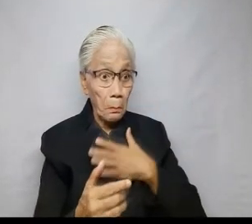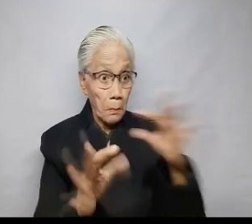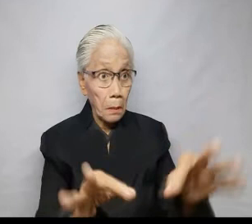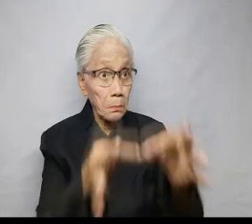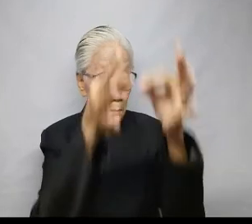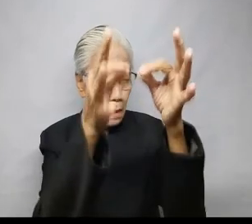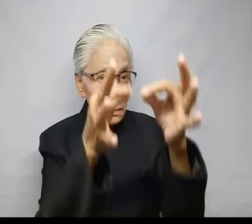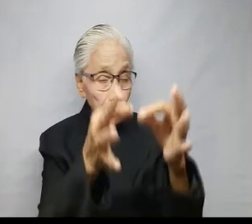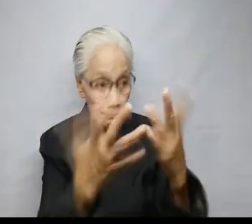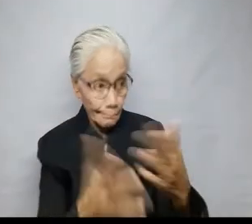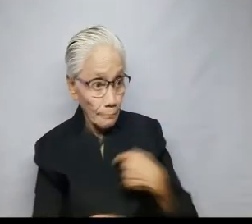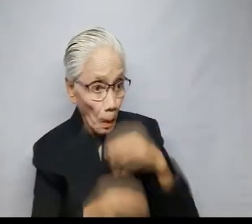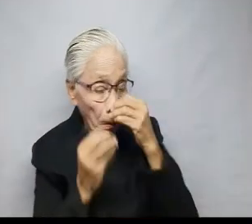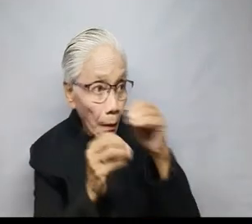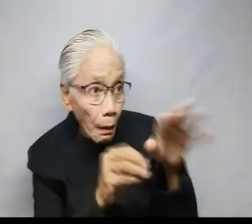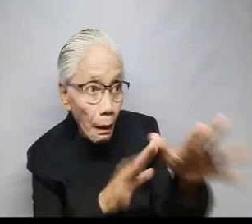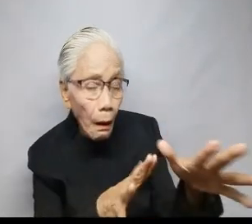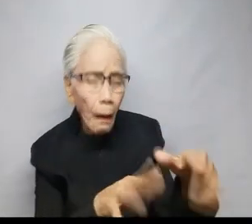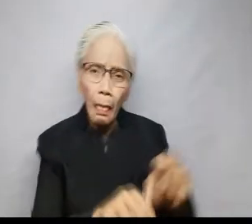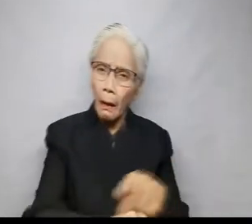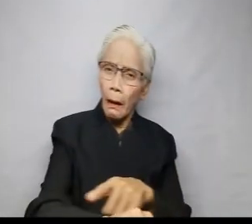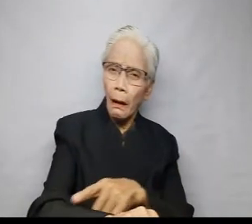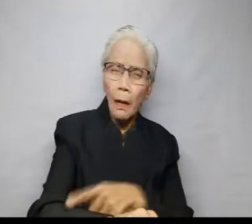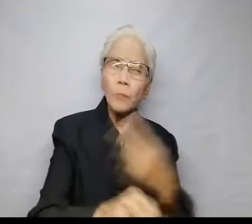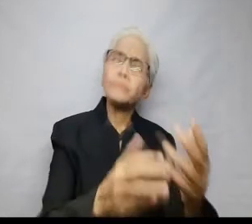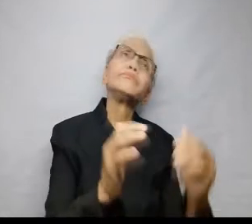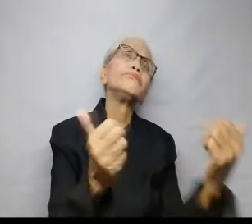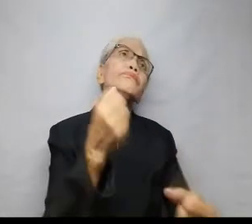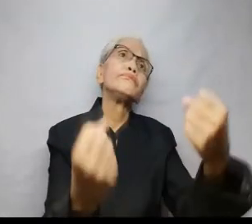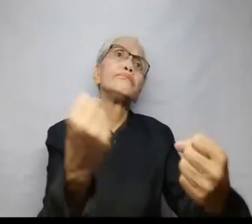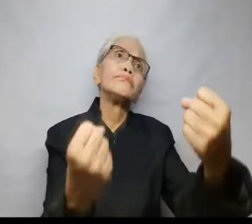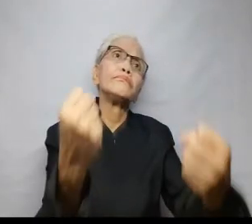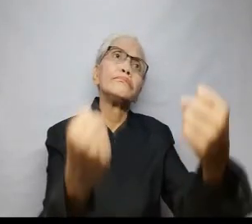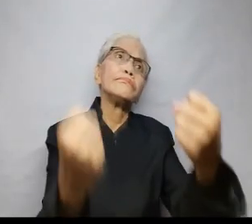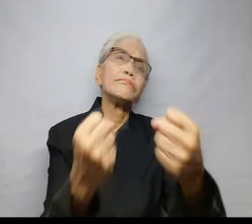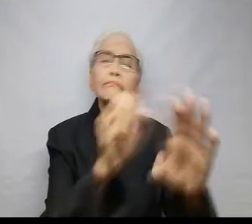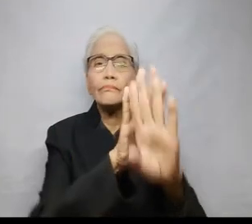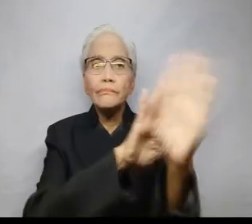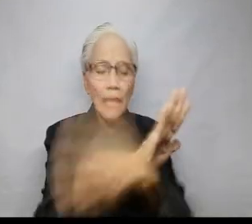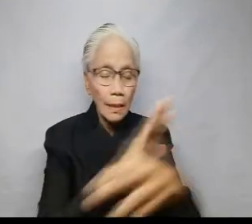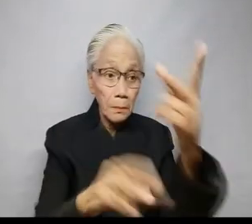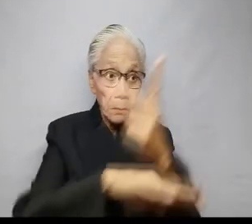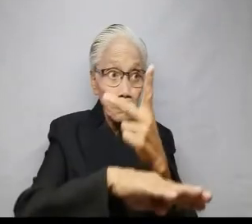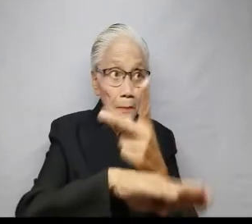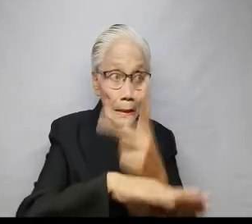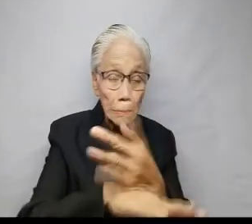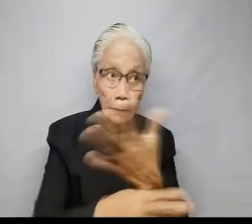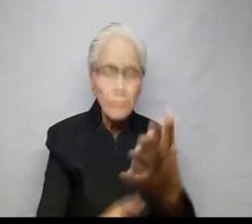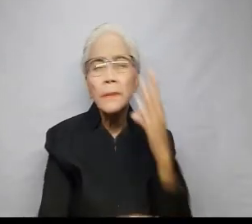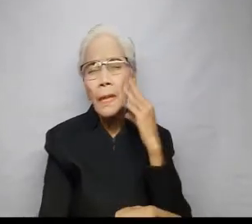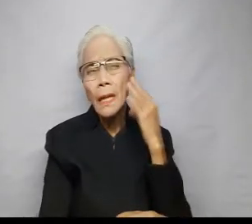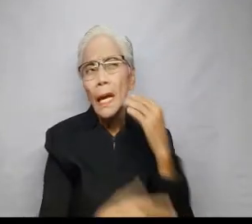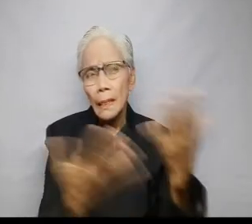of my children's masses? Will I ignore him? On that long drive back to my parish, I thought about